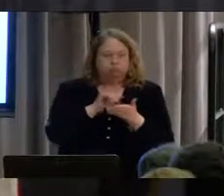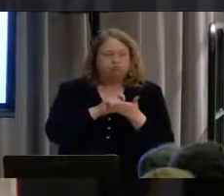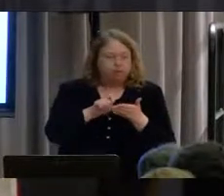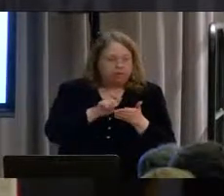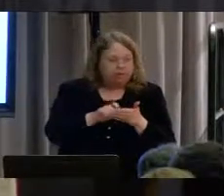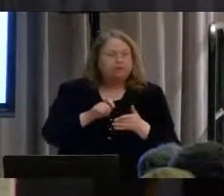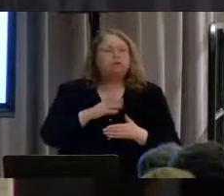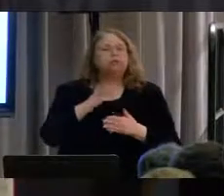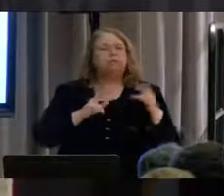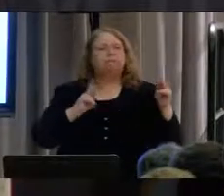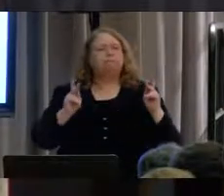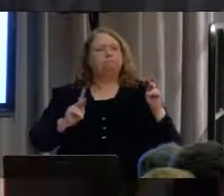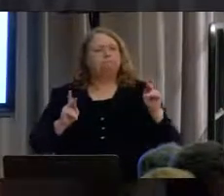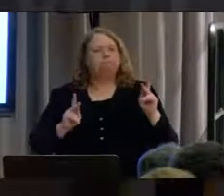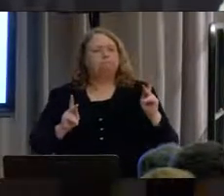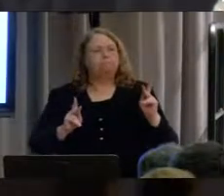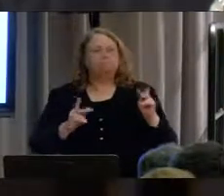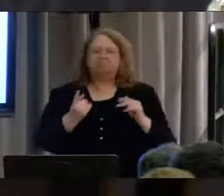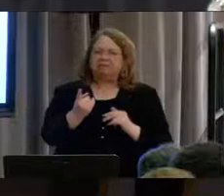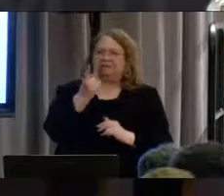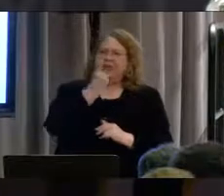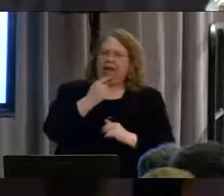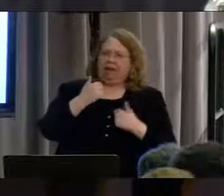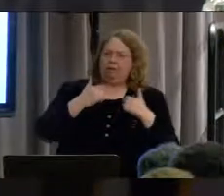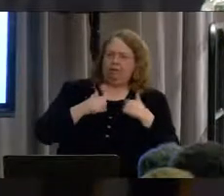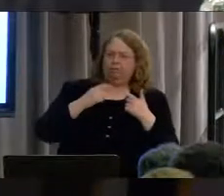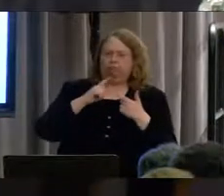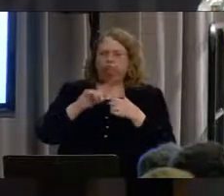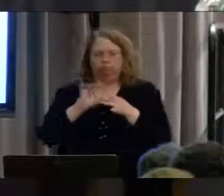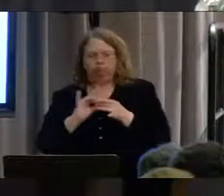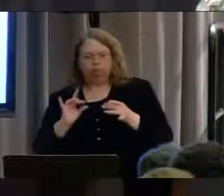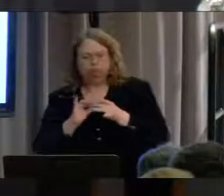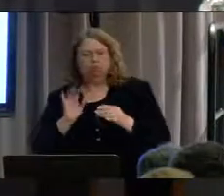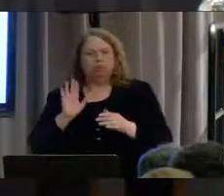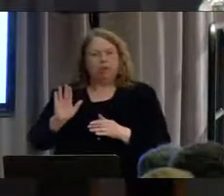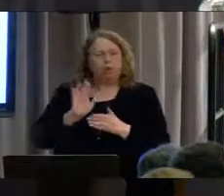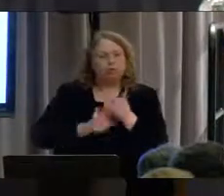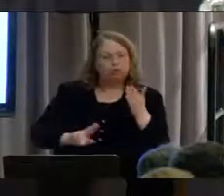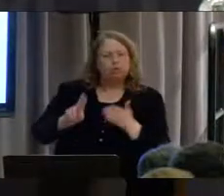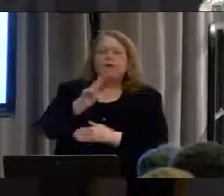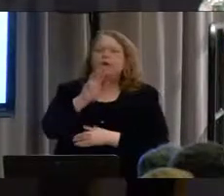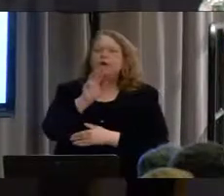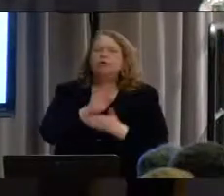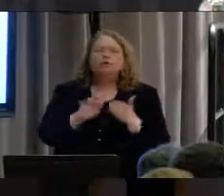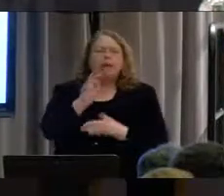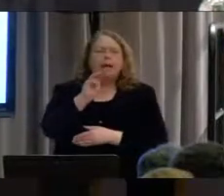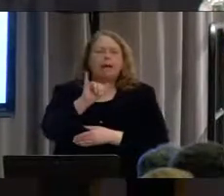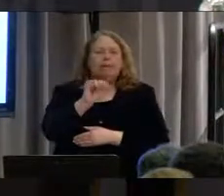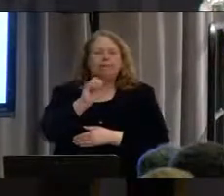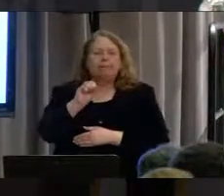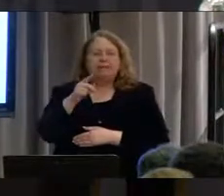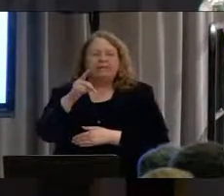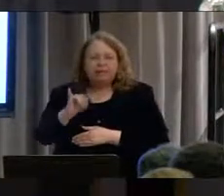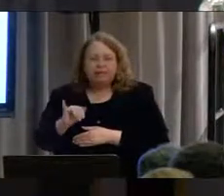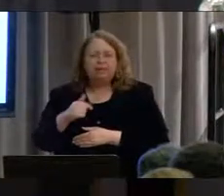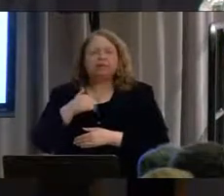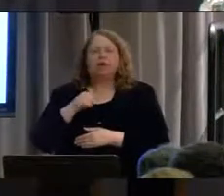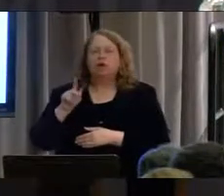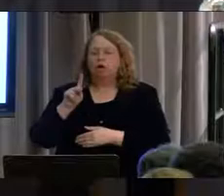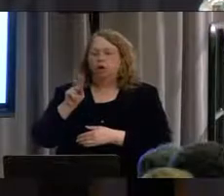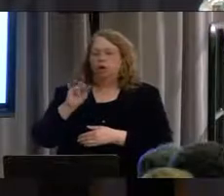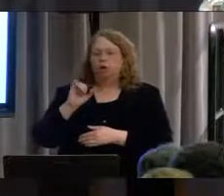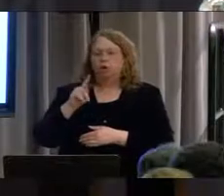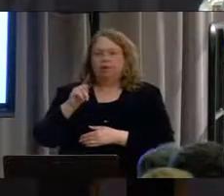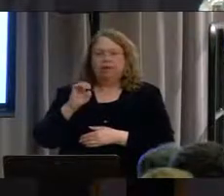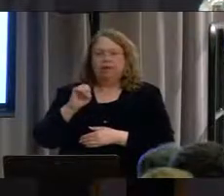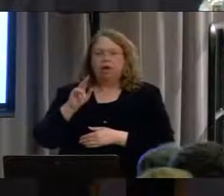people asked me to come in and talk with them about their universities. The University of Mississippi had us come in, Christy Coleman and